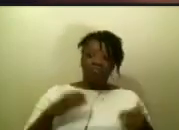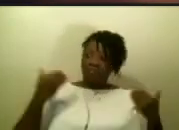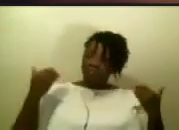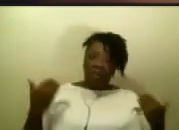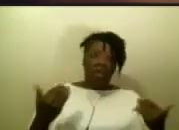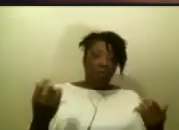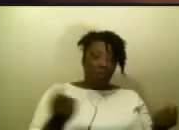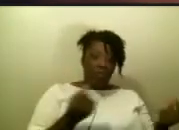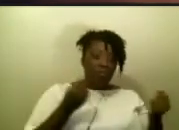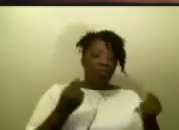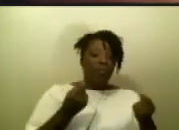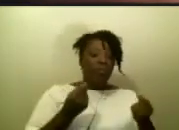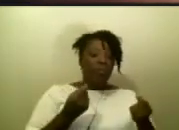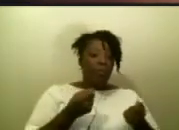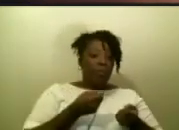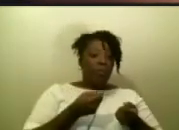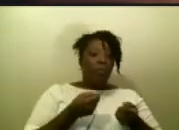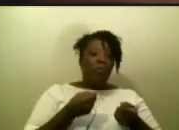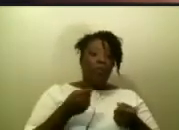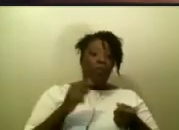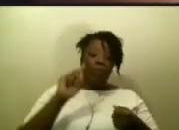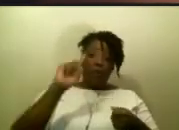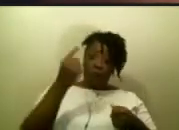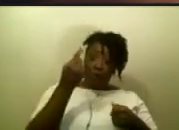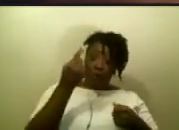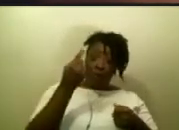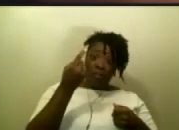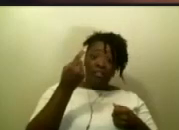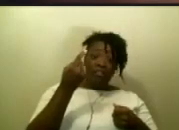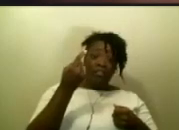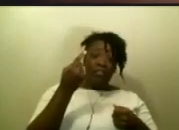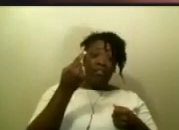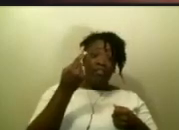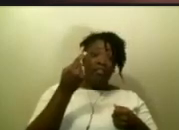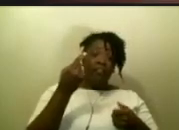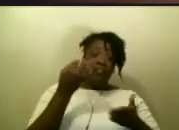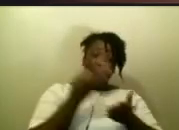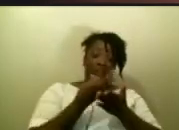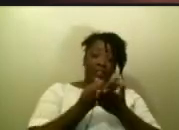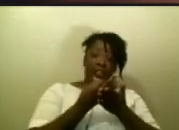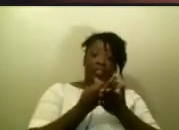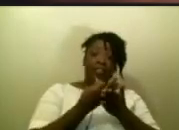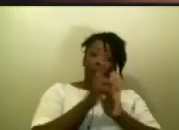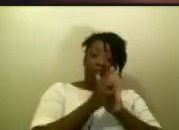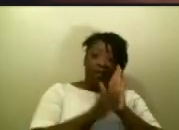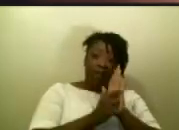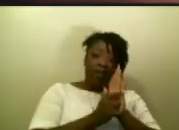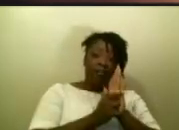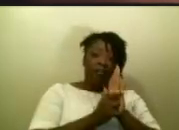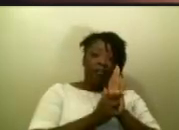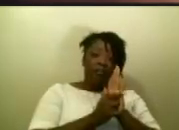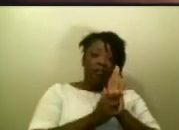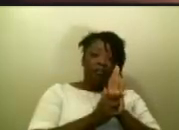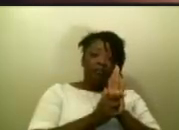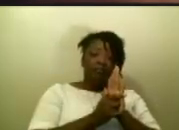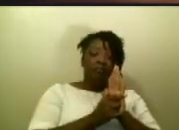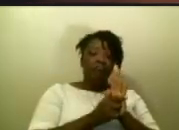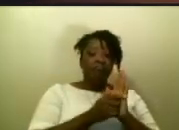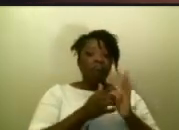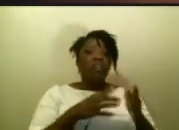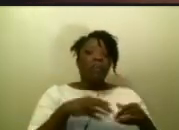and provided the first funding bill it passed, provided funding to ramp up